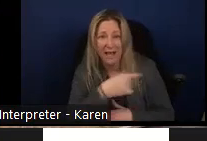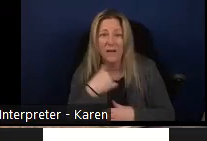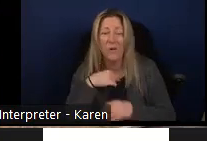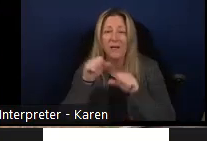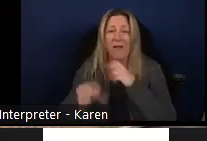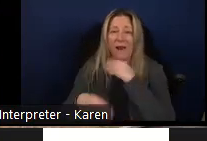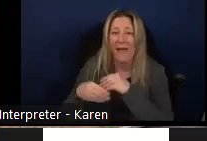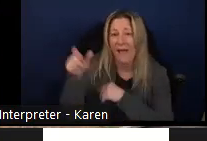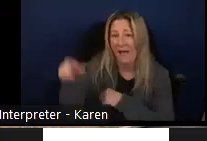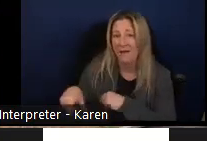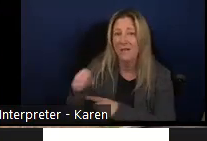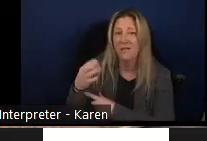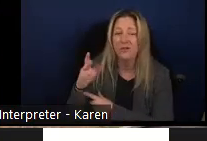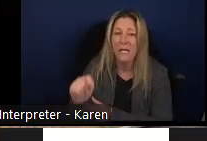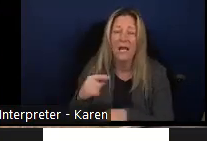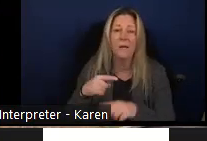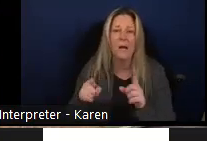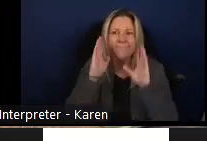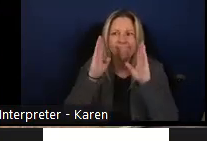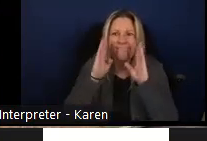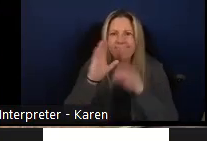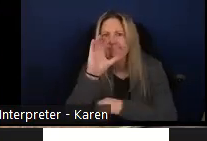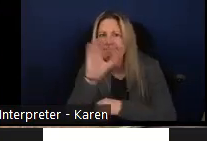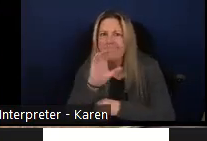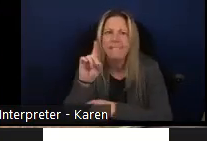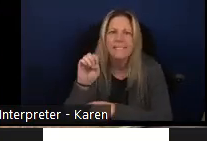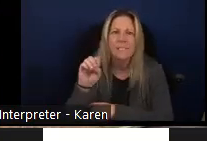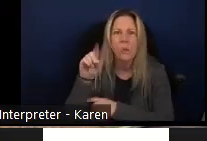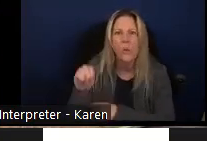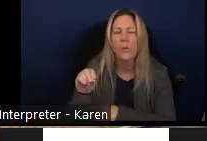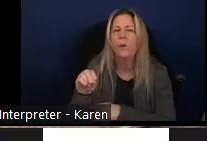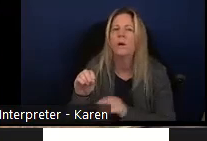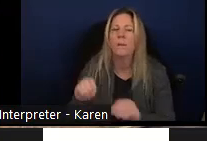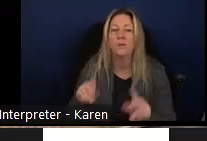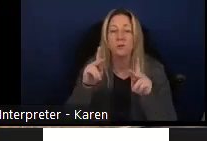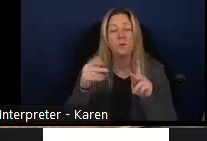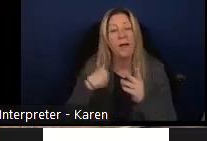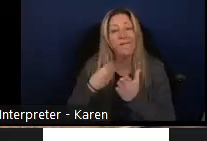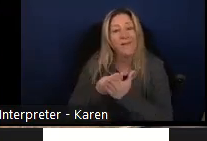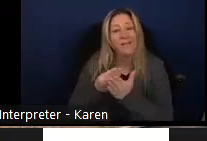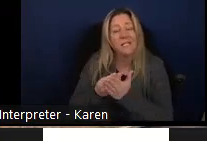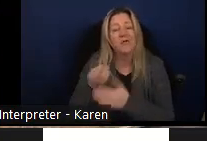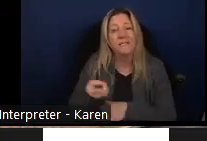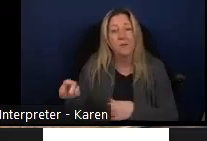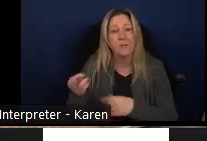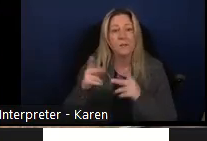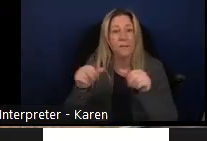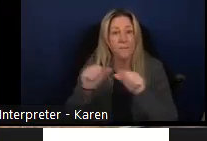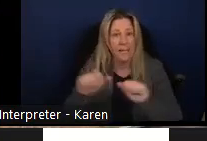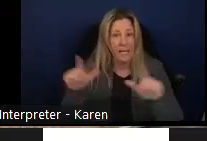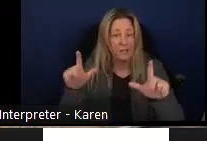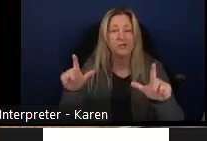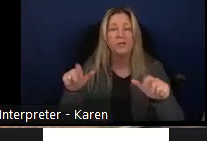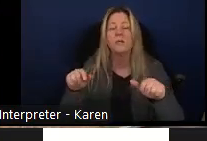staying abreast of DITO opportunities, because we do have a funding resource page that talks about current and or, well, we don't